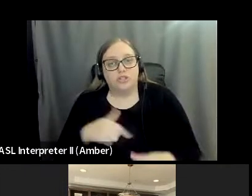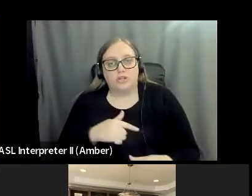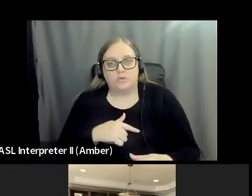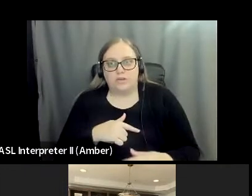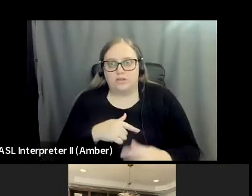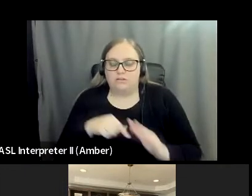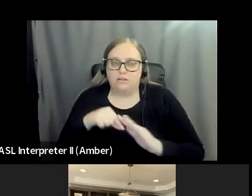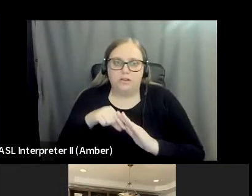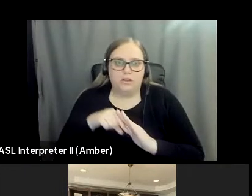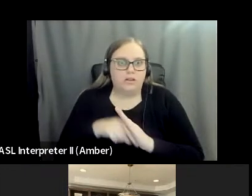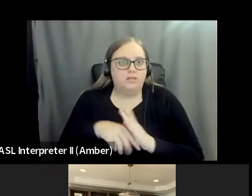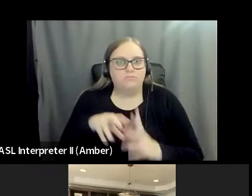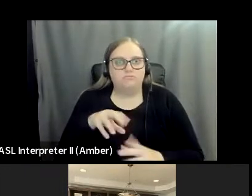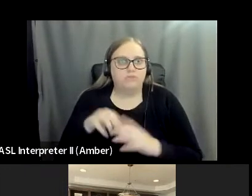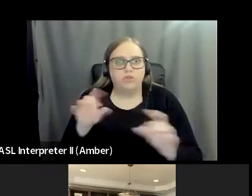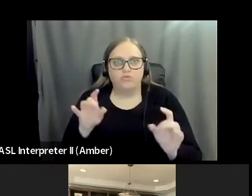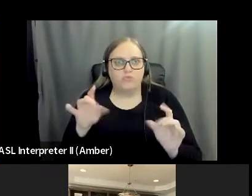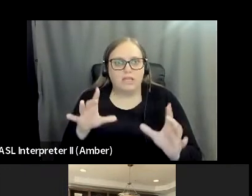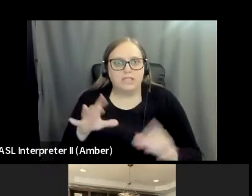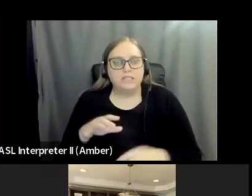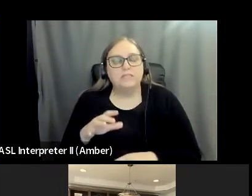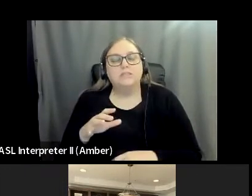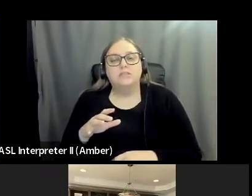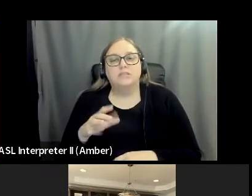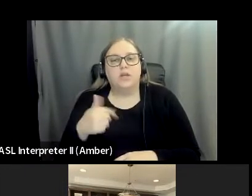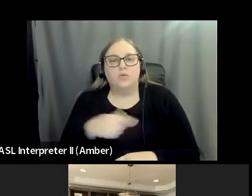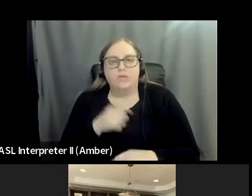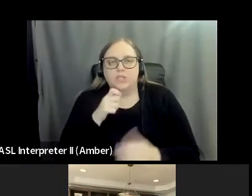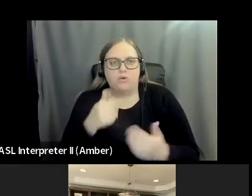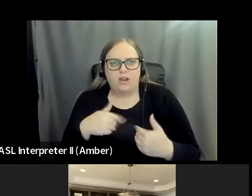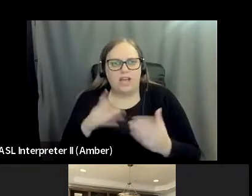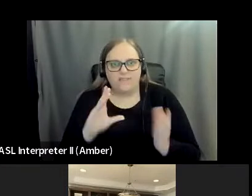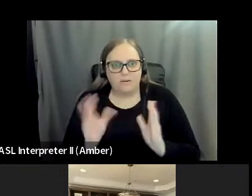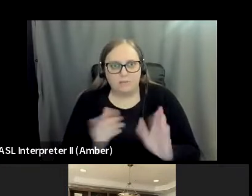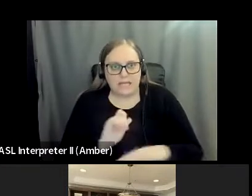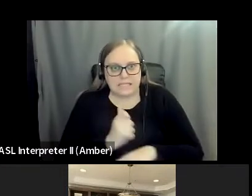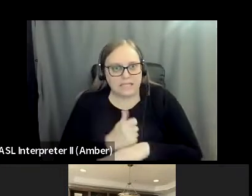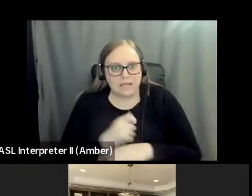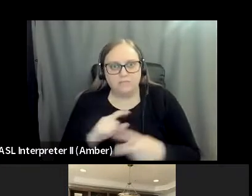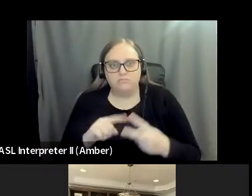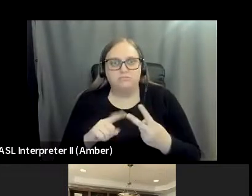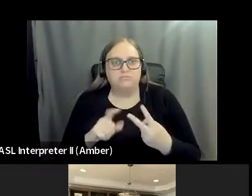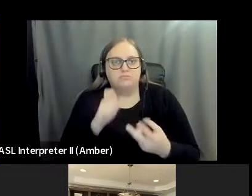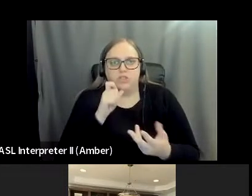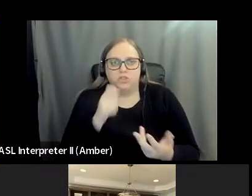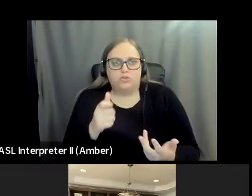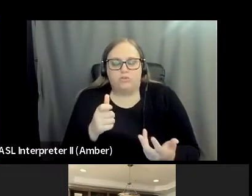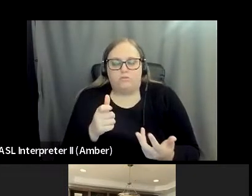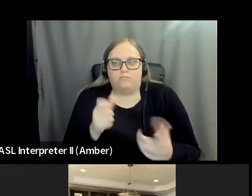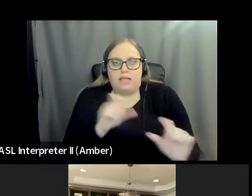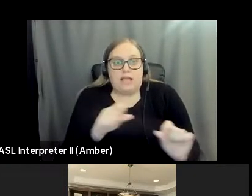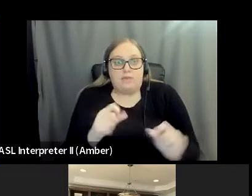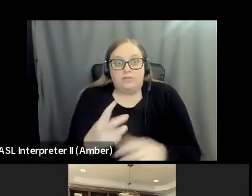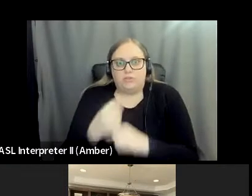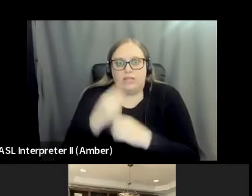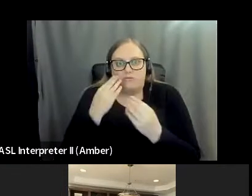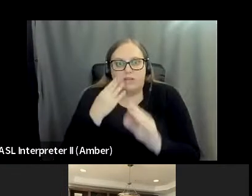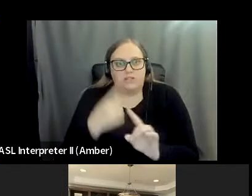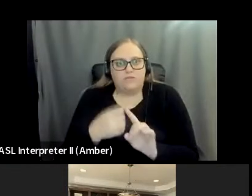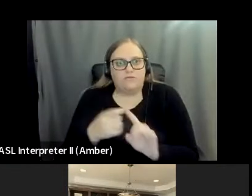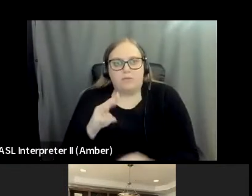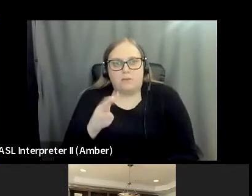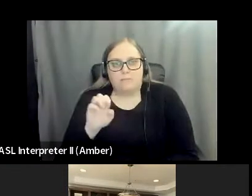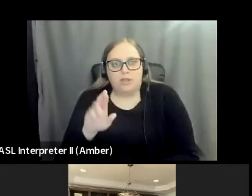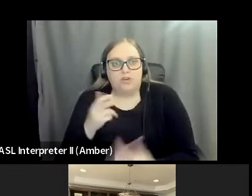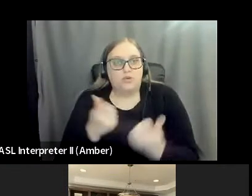far into these crises and we don't have a plan. We don't seem to be able to get information from the mayor on which